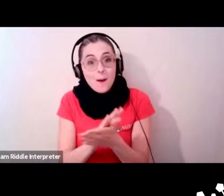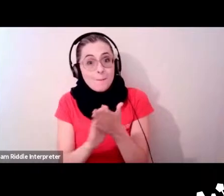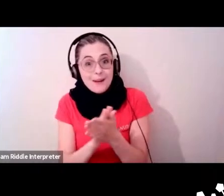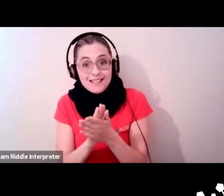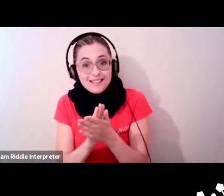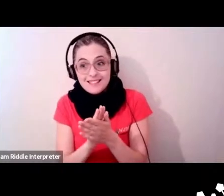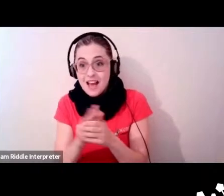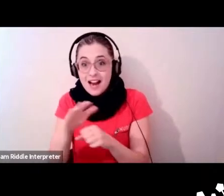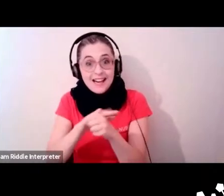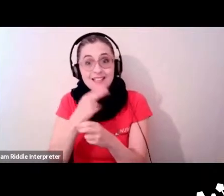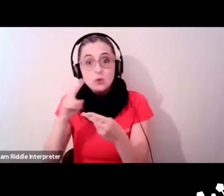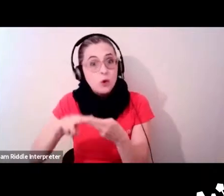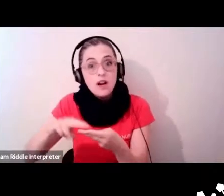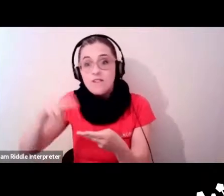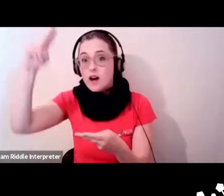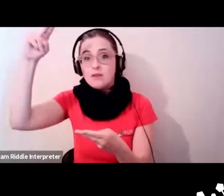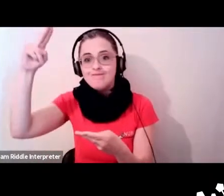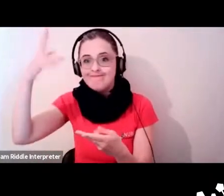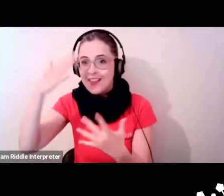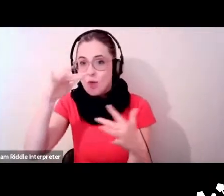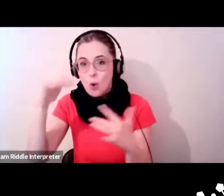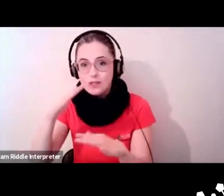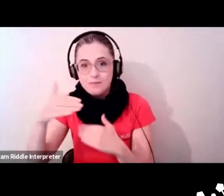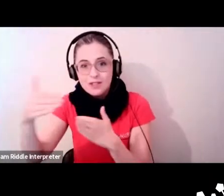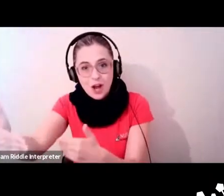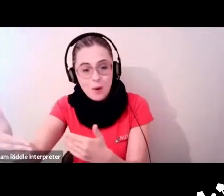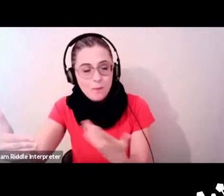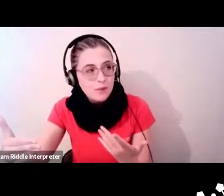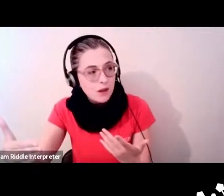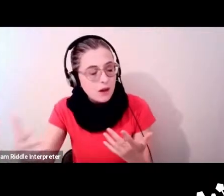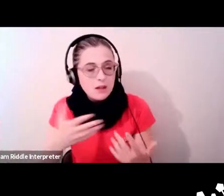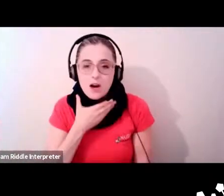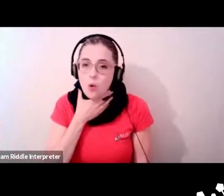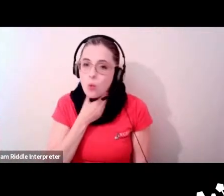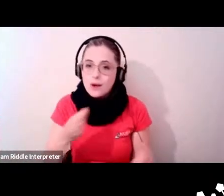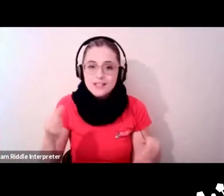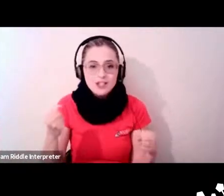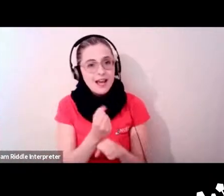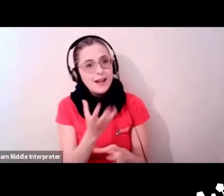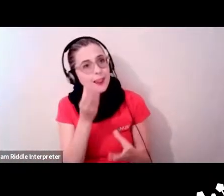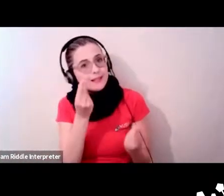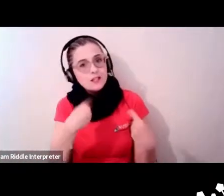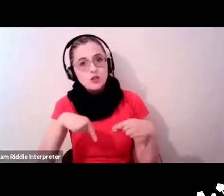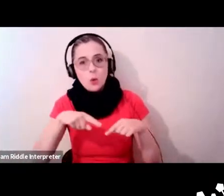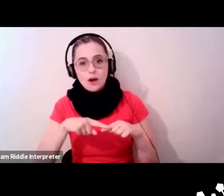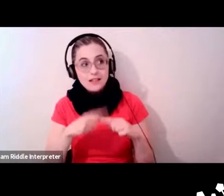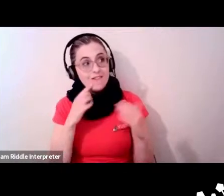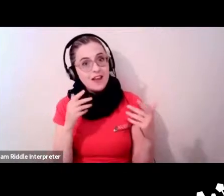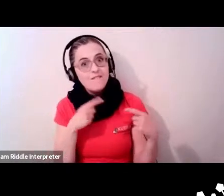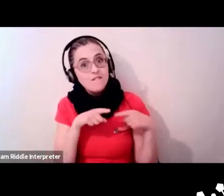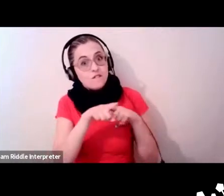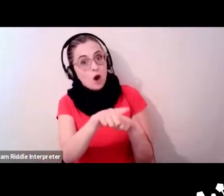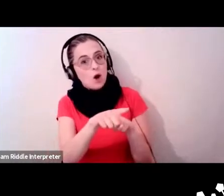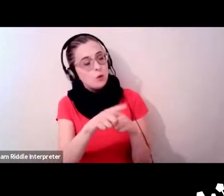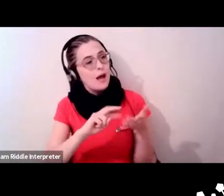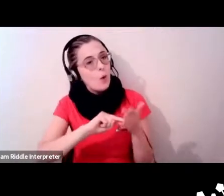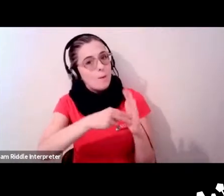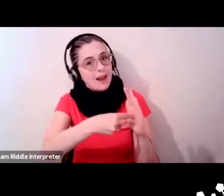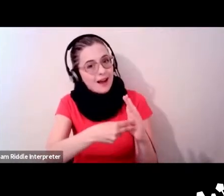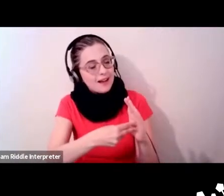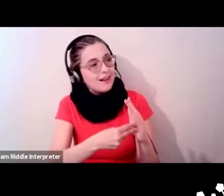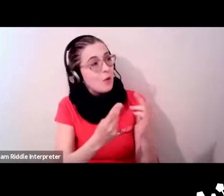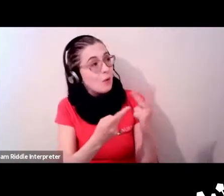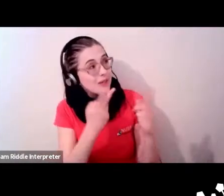term. And my goodness, I want to say again, if they'd done what we said, and if they had followed us when we said there should